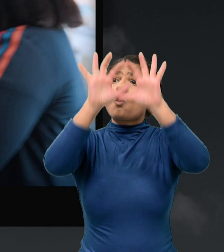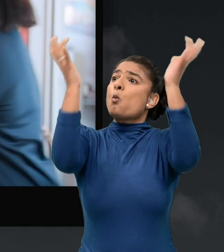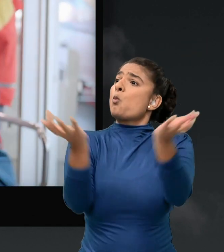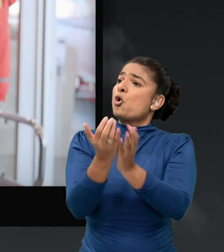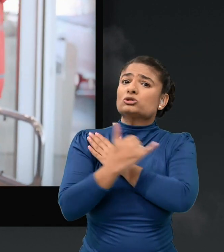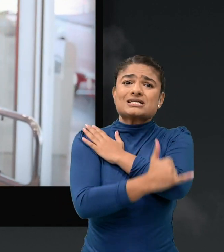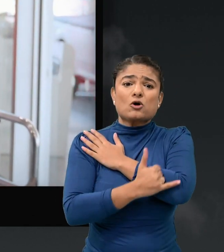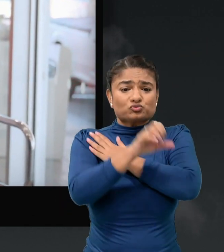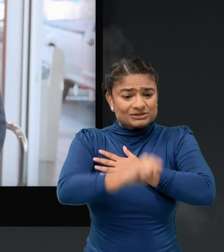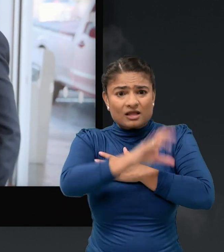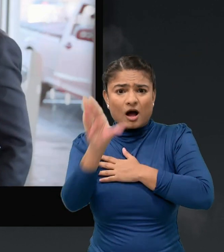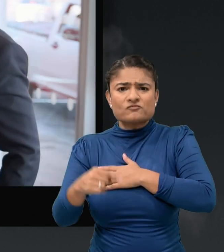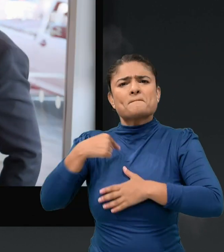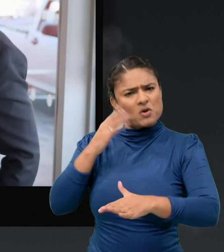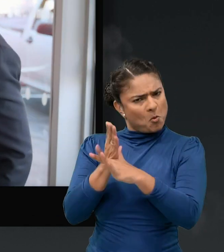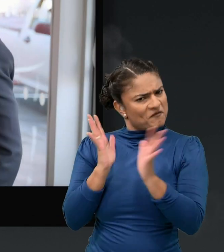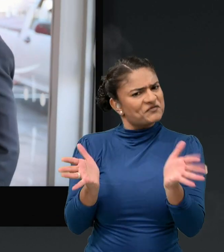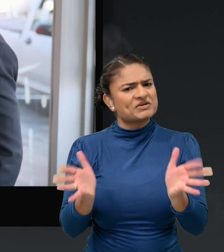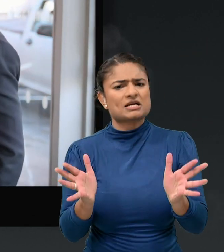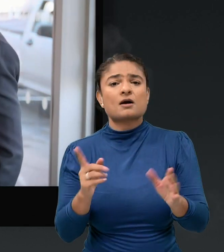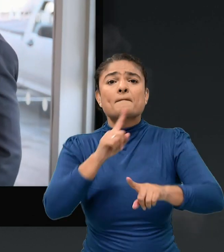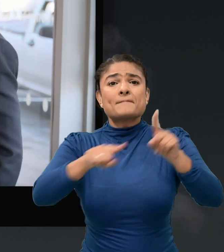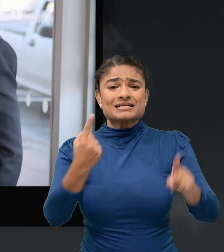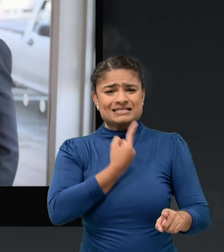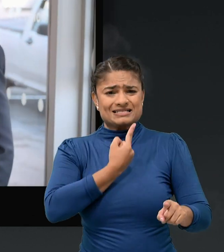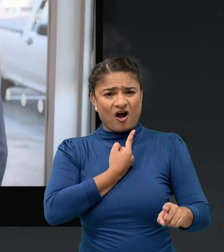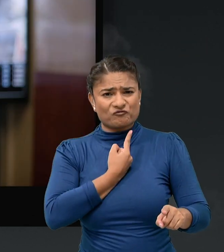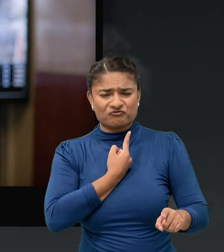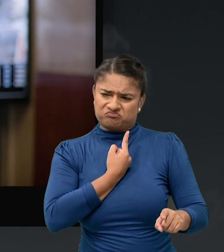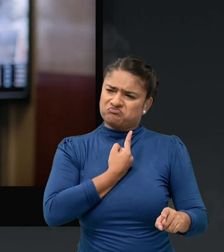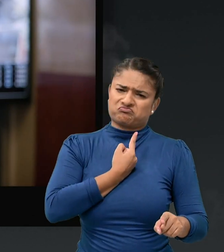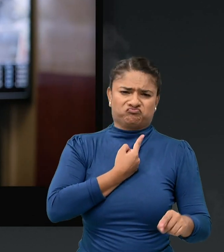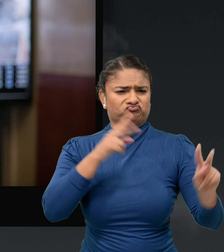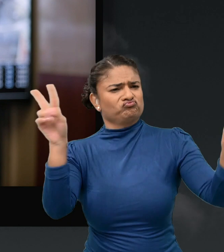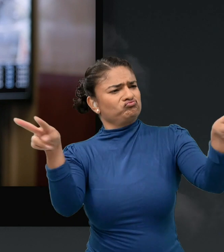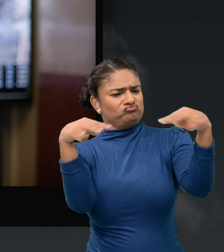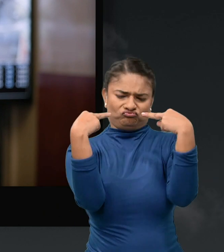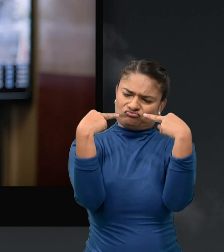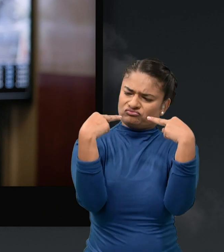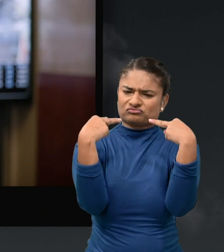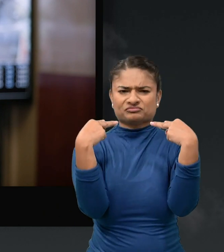naheng ya bo rona jwalo ka motho ya sebetsang. Empa ke itse ha ke sheba